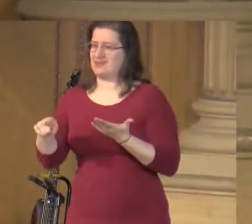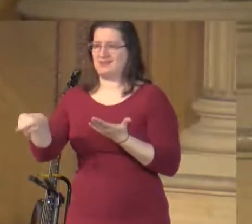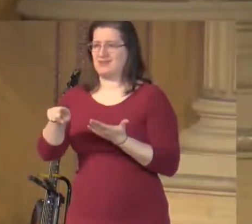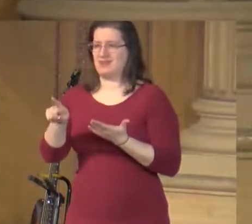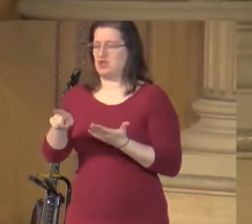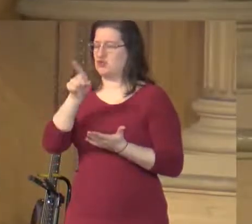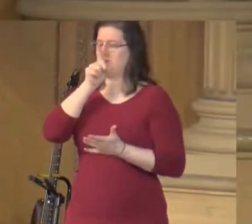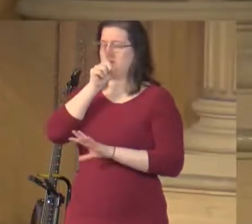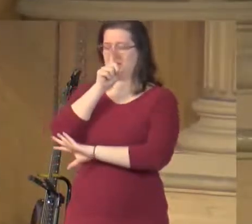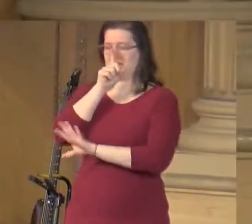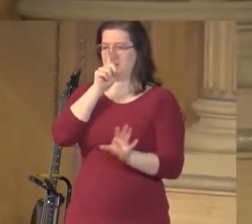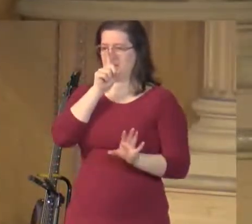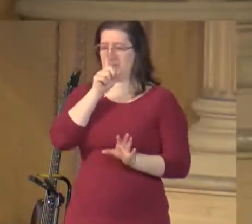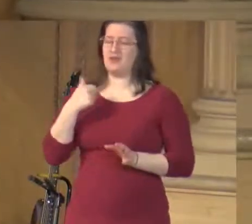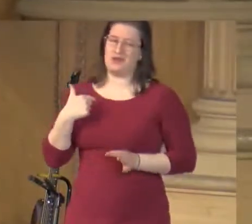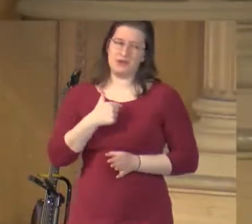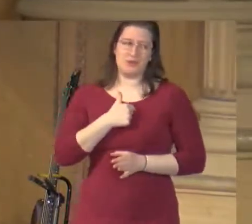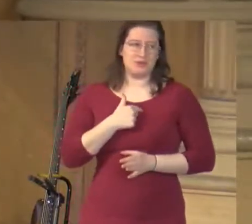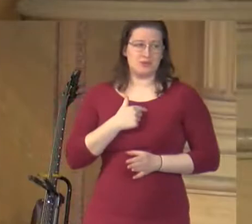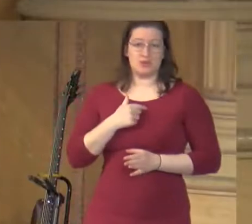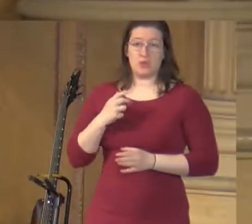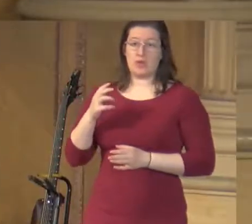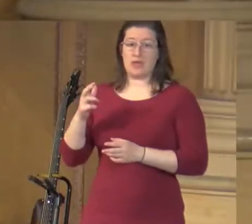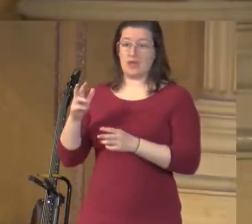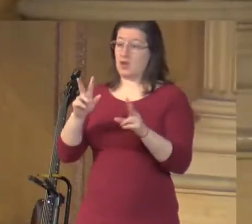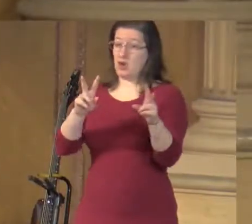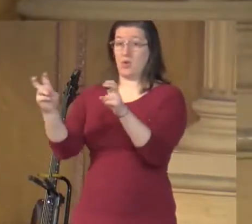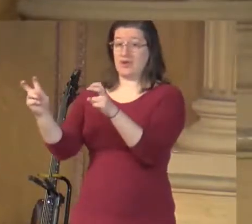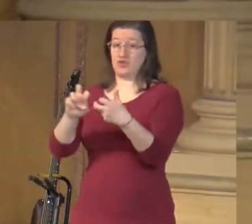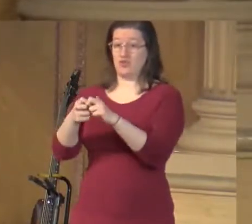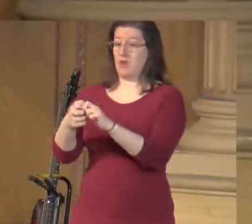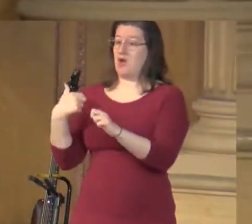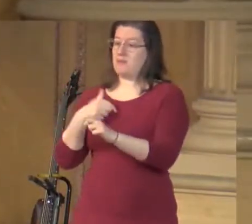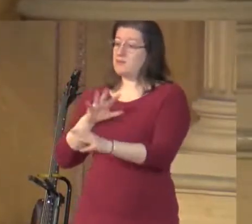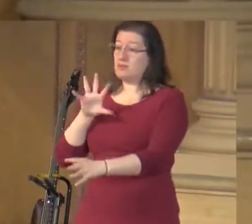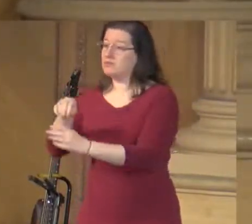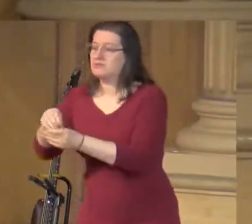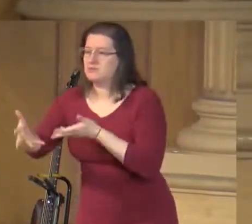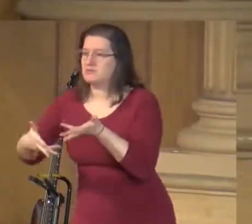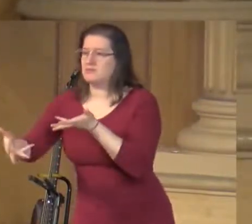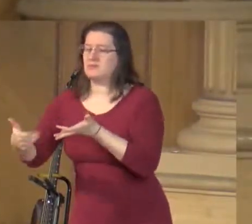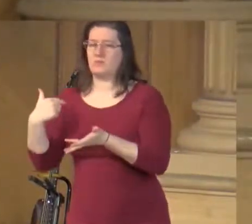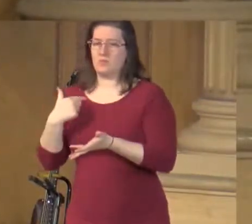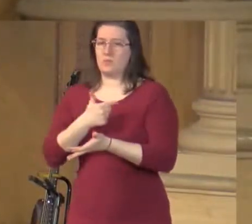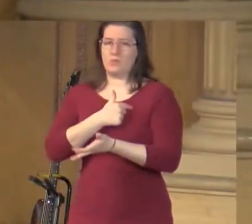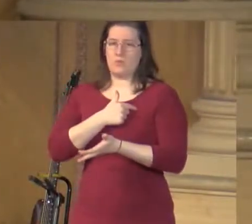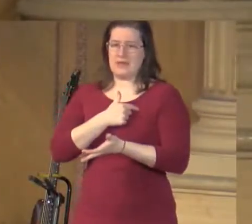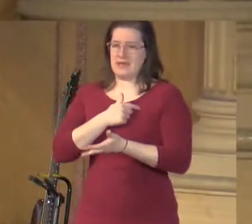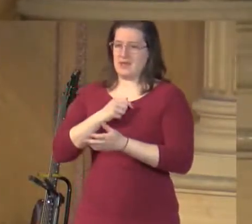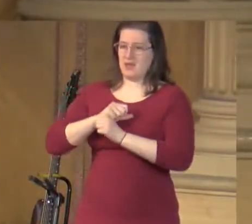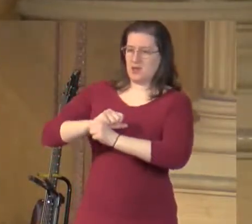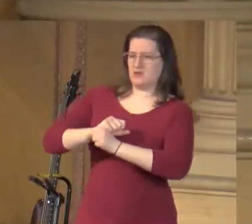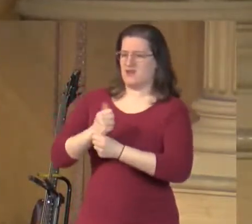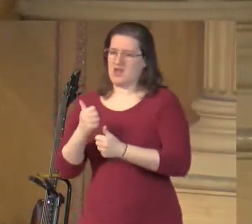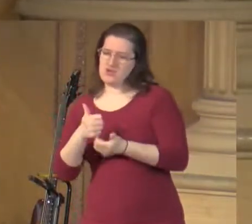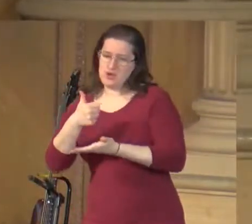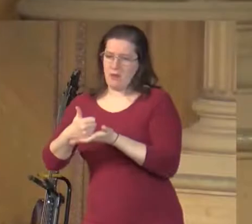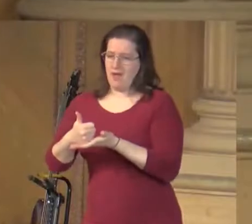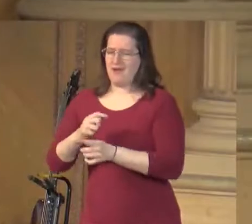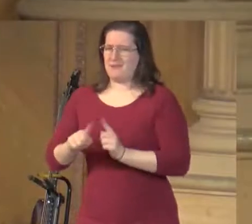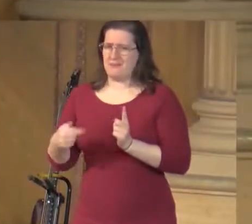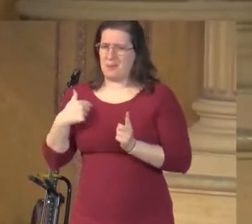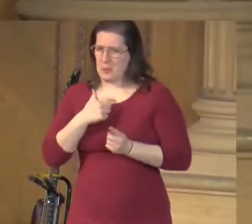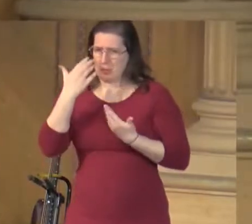So we like to jump into issues without knowledge. We rush to the defense of someone who's not asking long before we have the information.